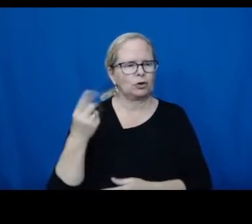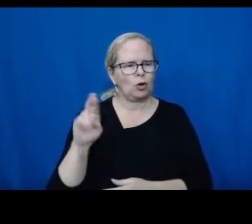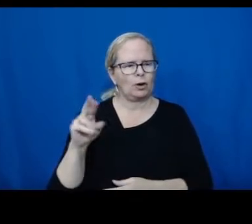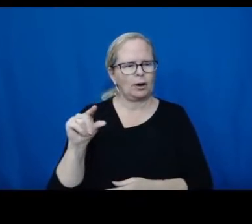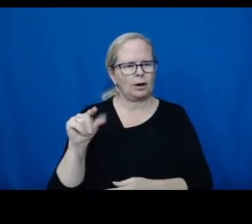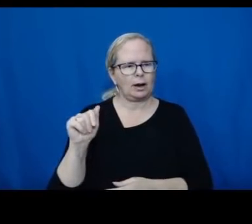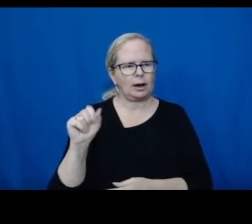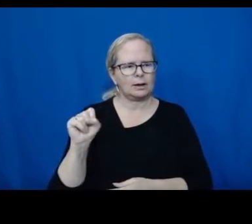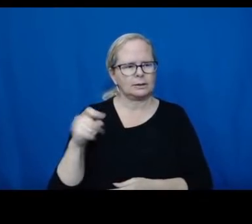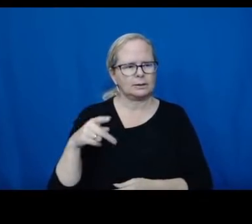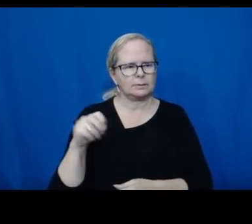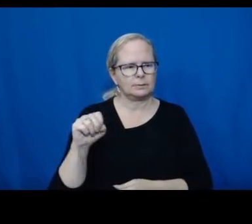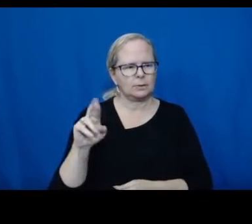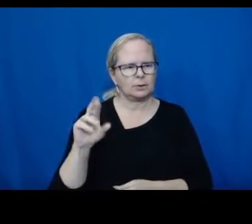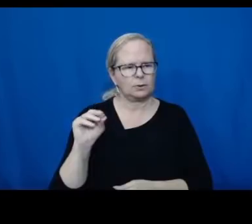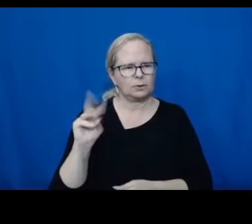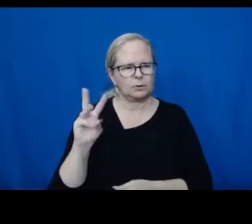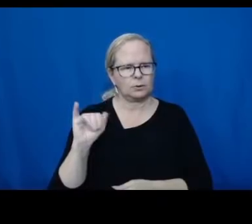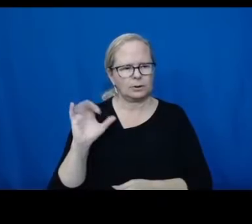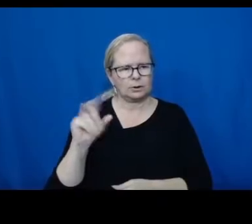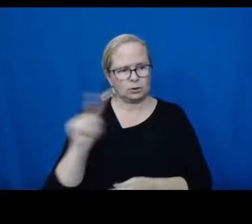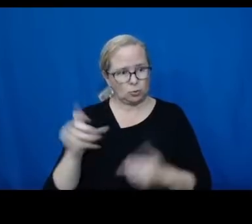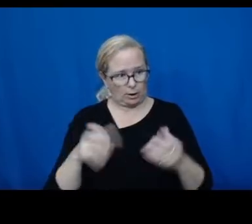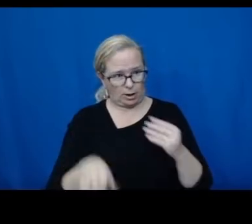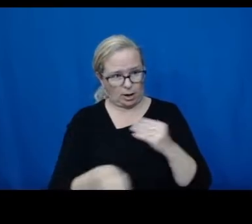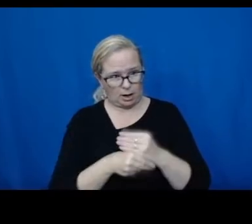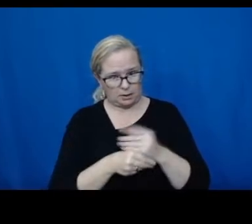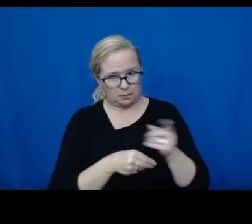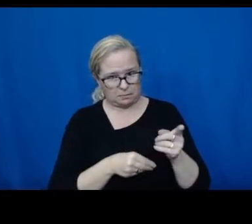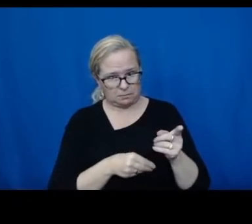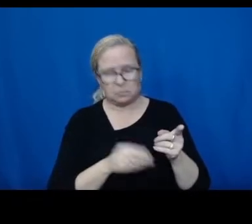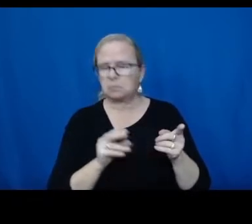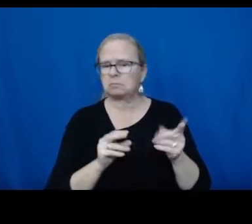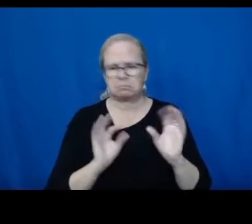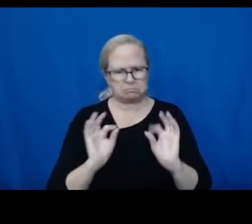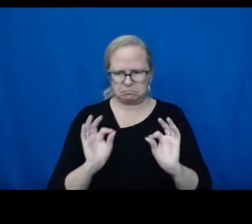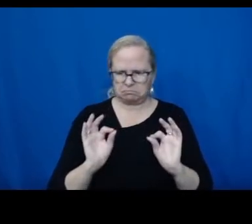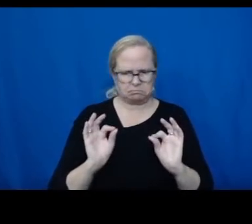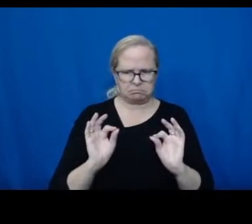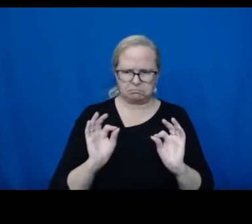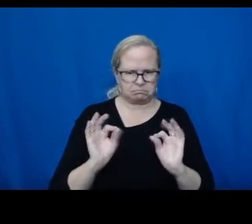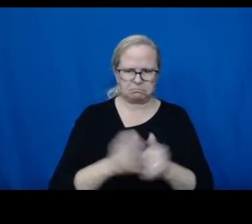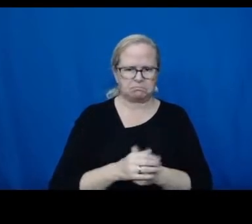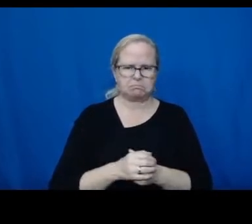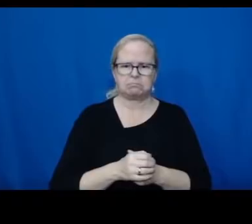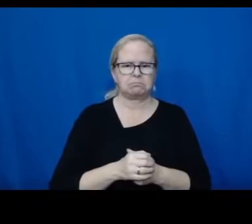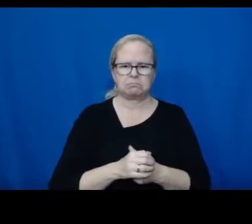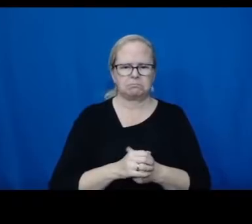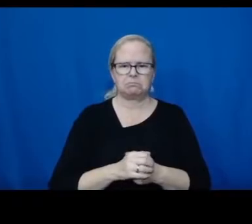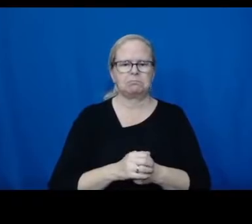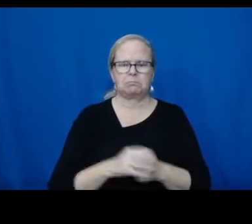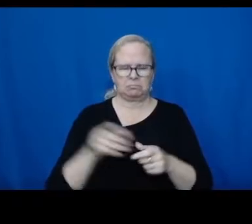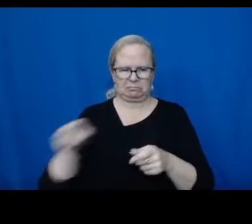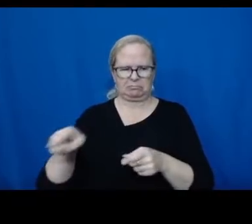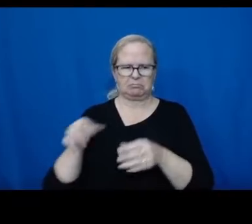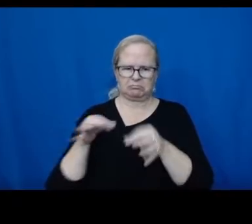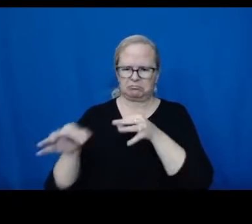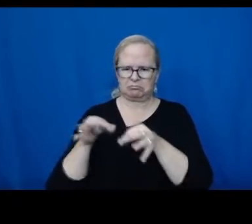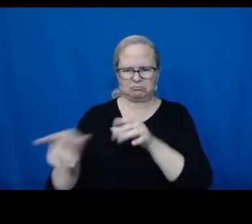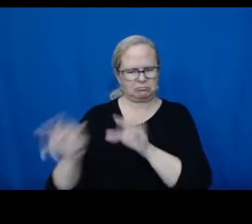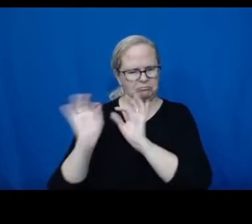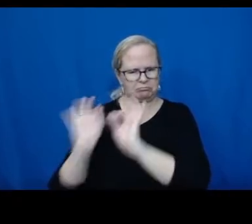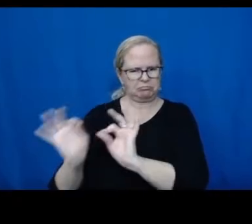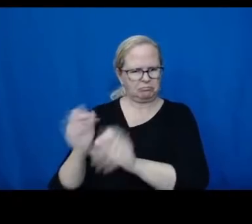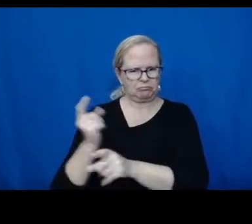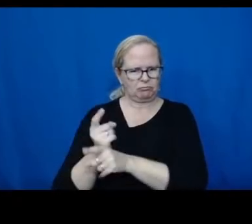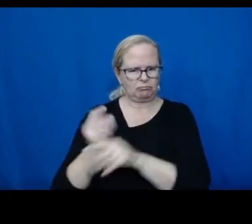that apart. And certainly the one thing I found myself thinking about with her latter comment is just so frequently how